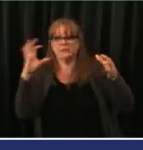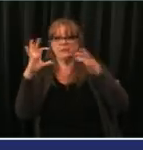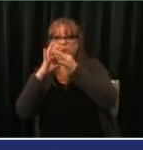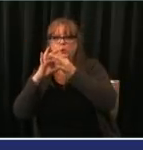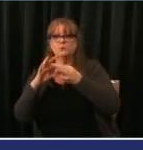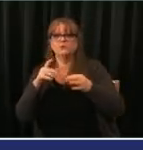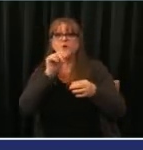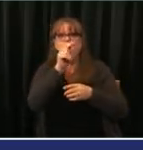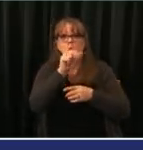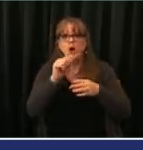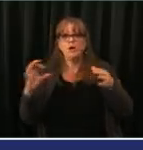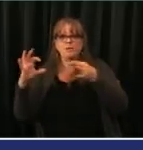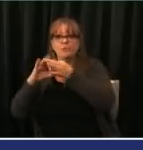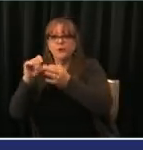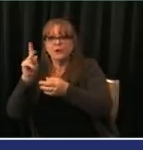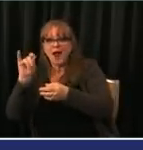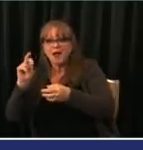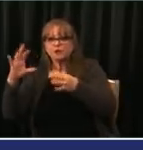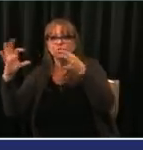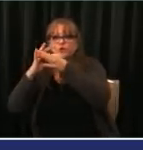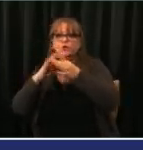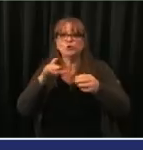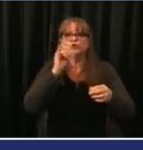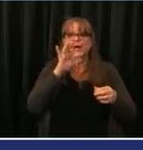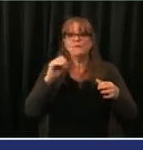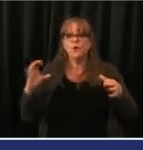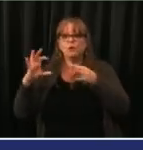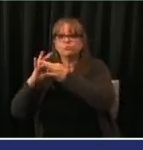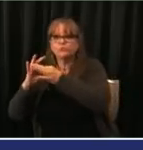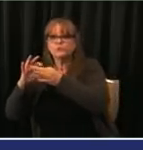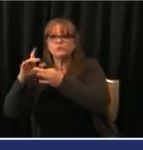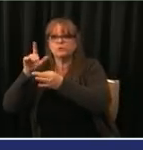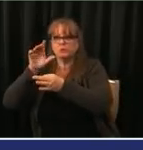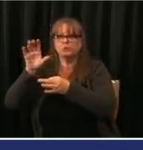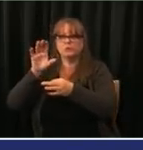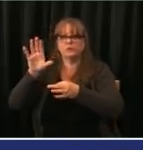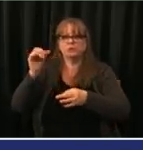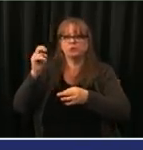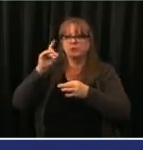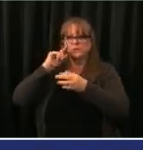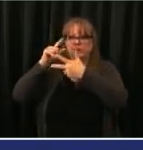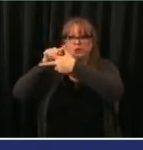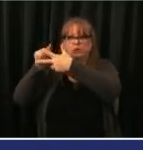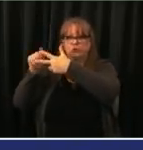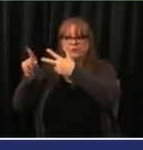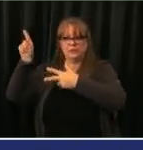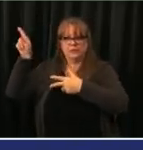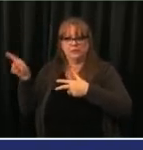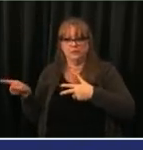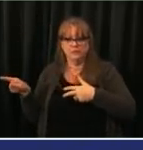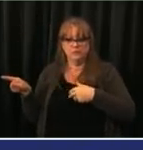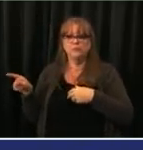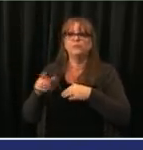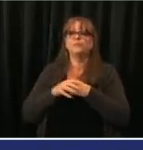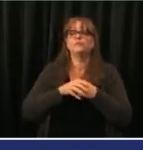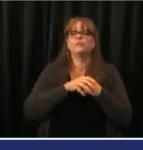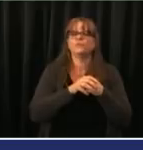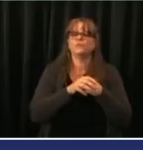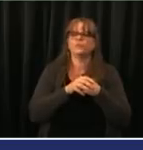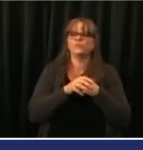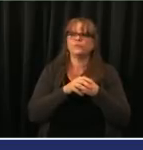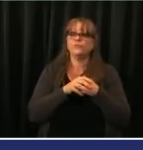educators vaccinated. And we have heard that Jefferson County is working with Centura, SEL Health, and Children's. So a lot of